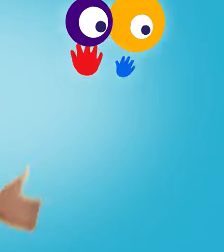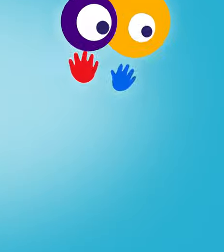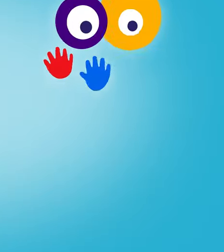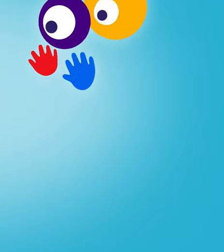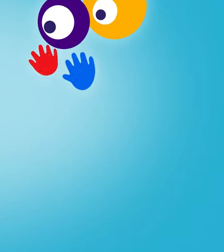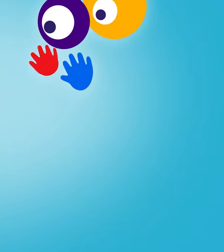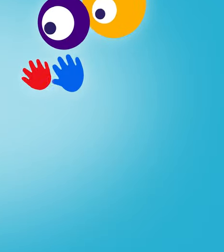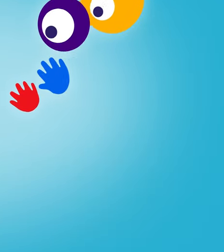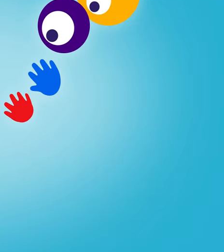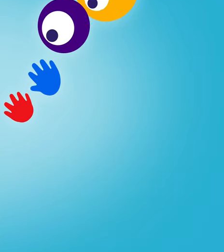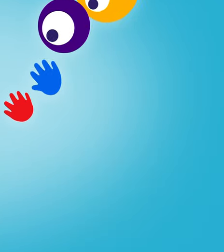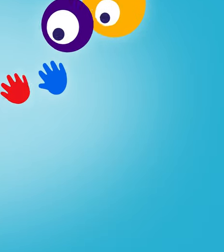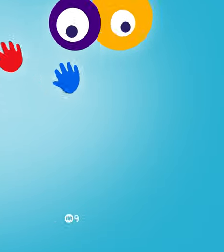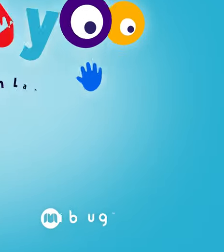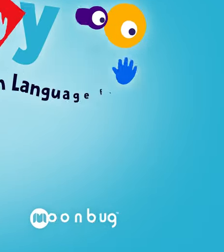Go!